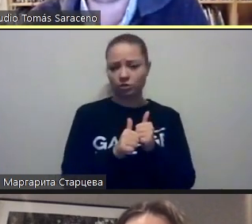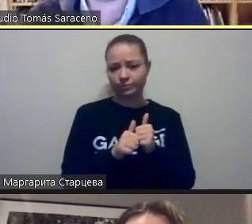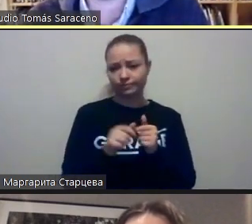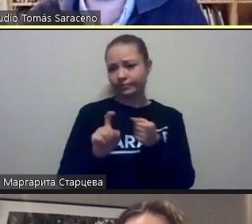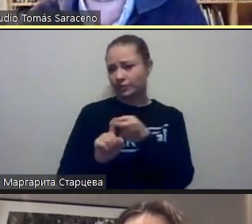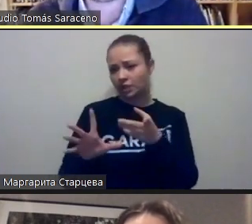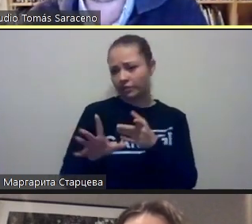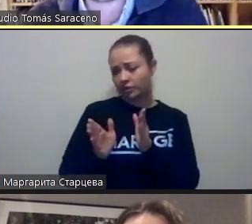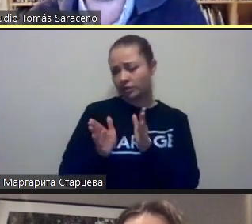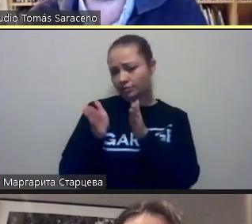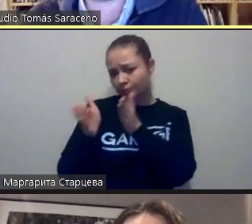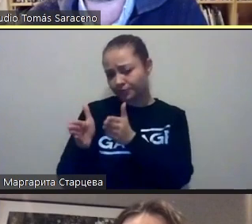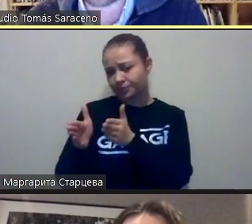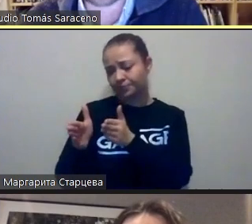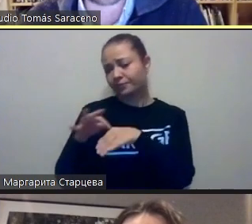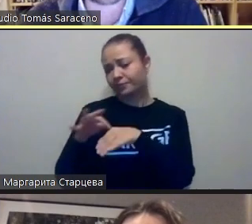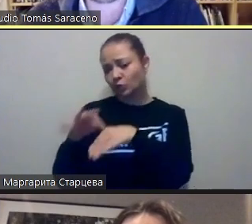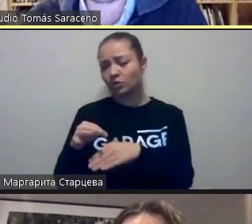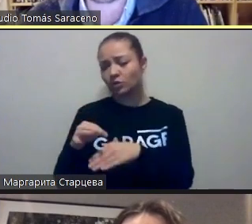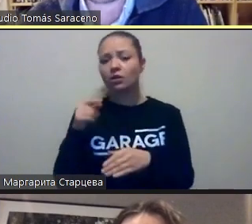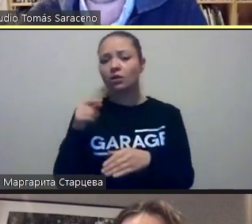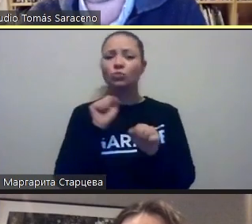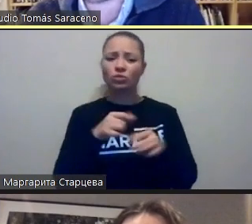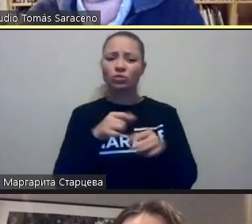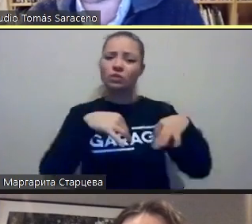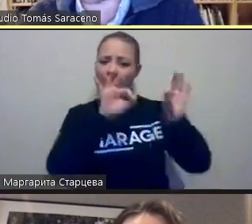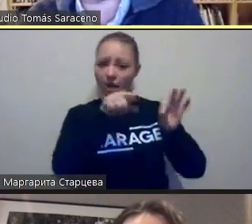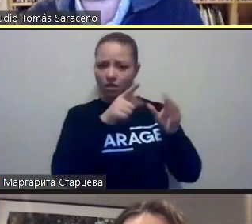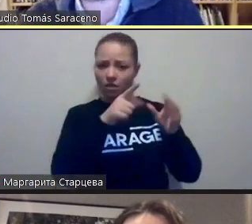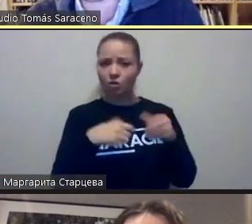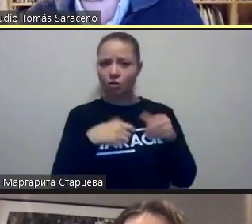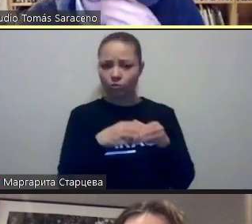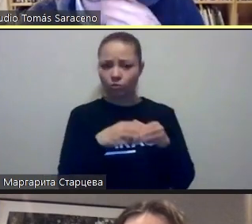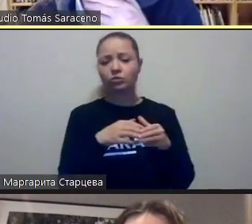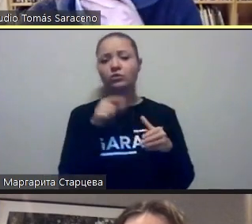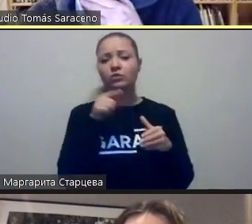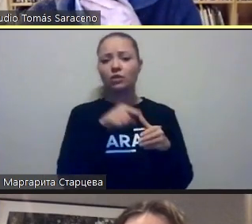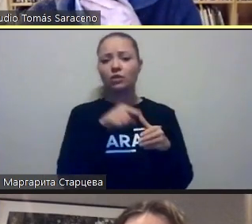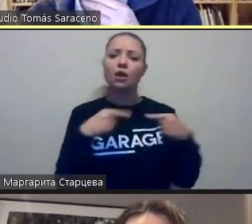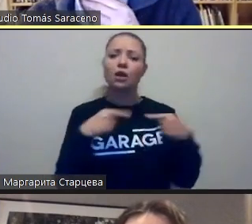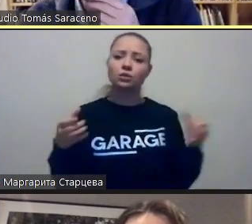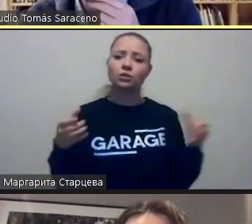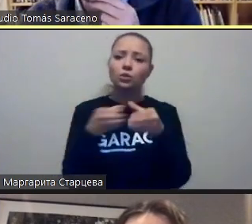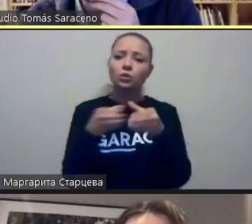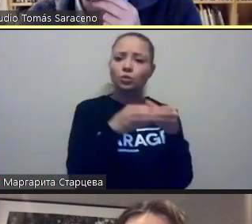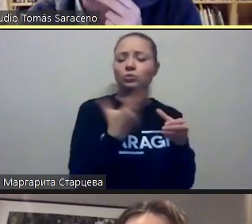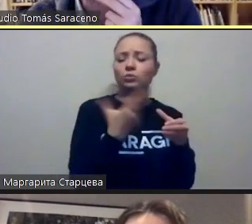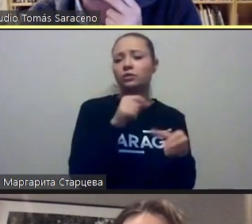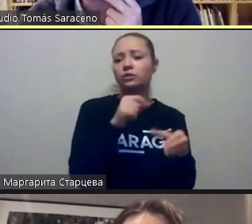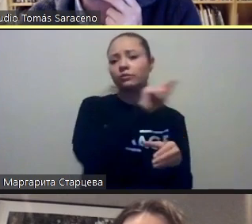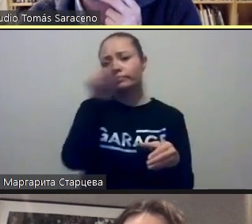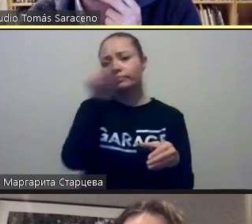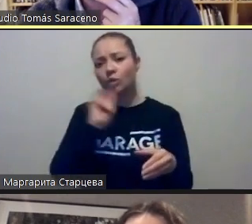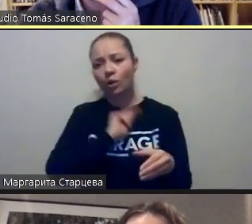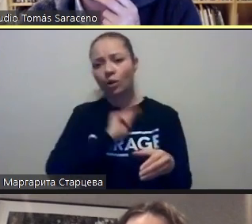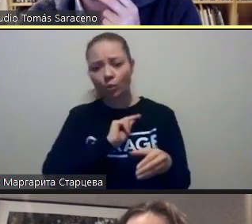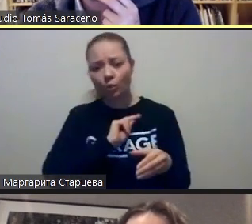groups in different places. Sometimes it's kind of much more related to